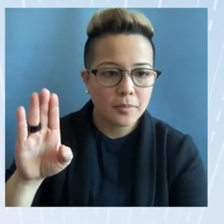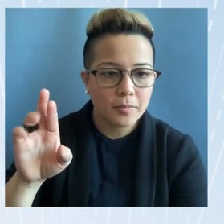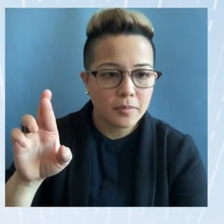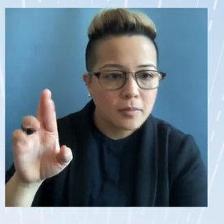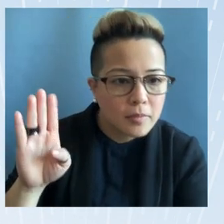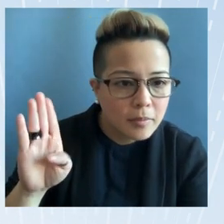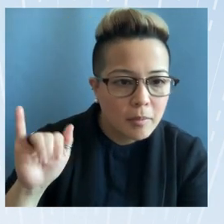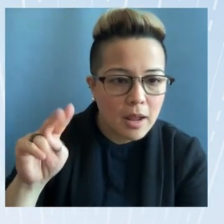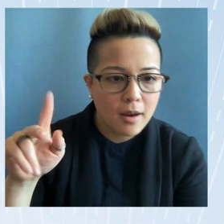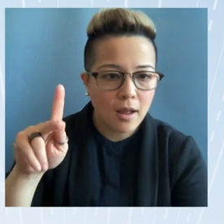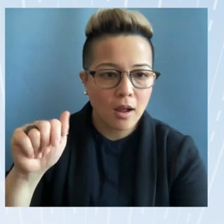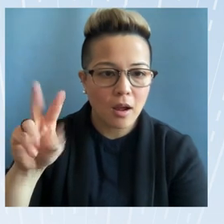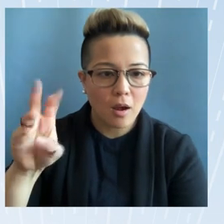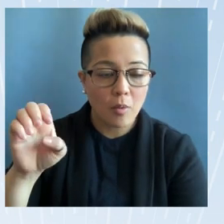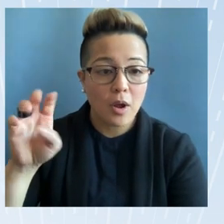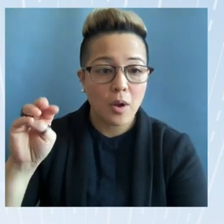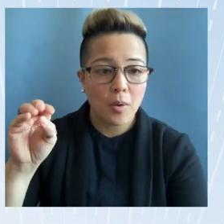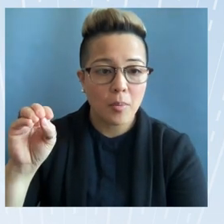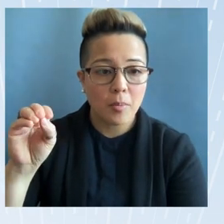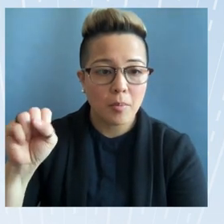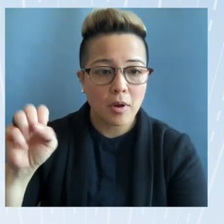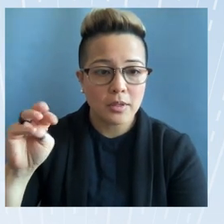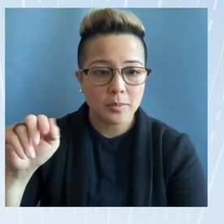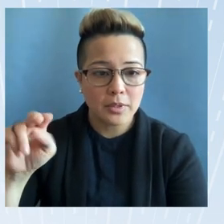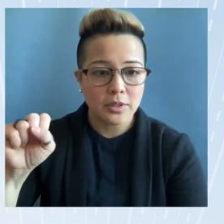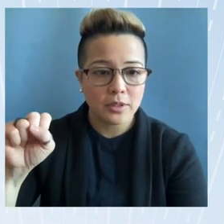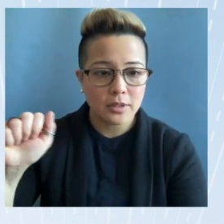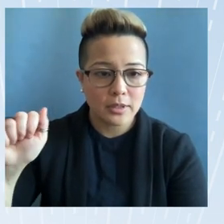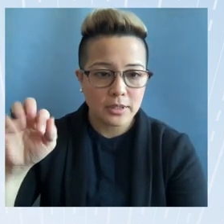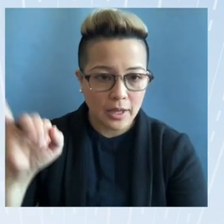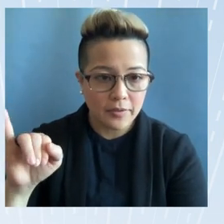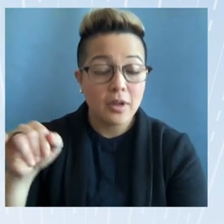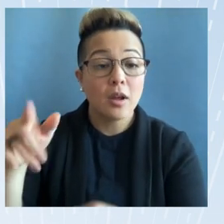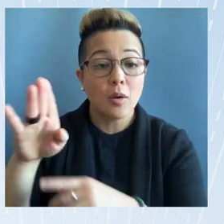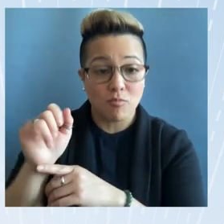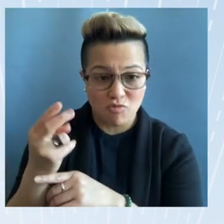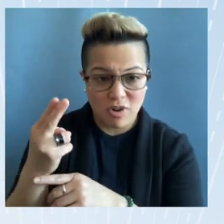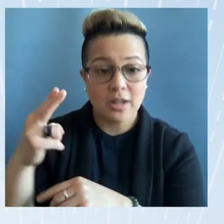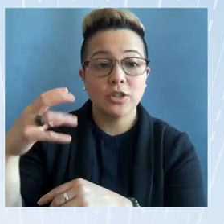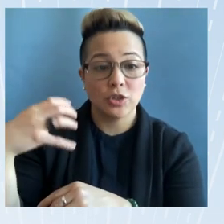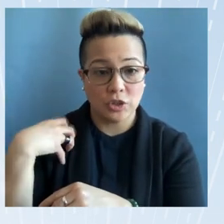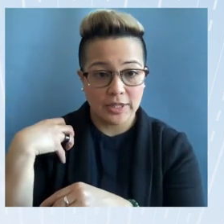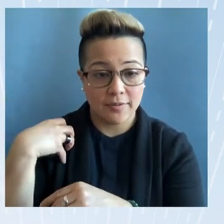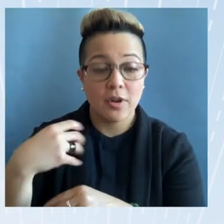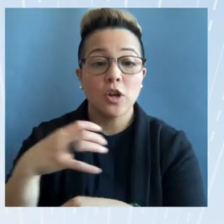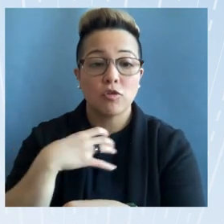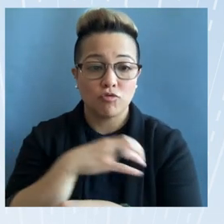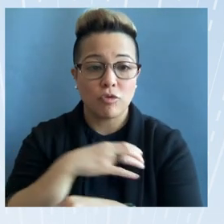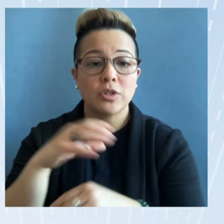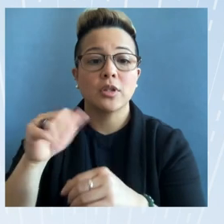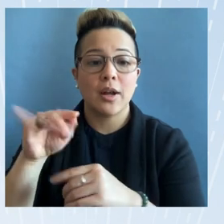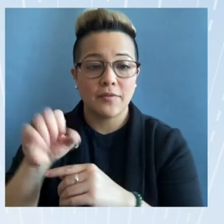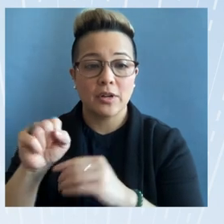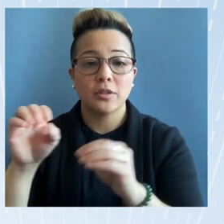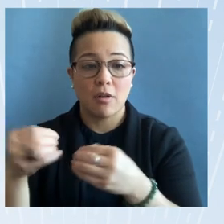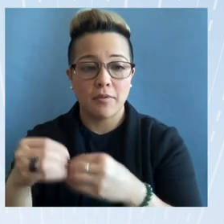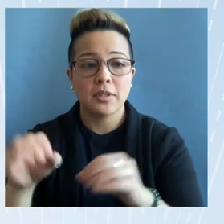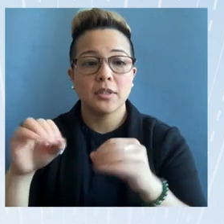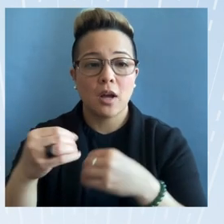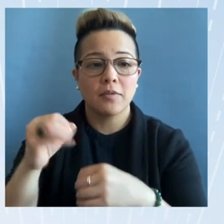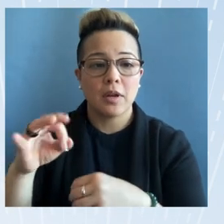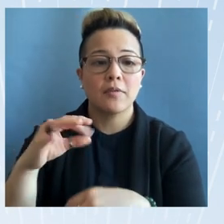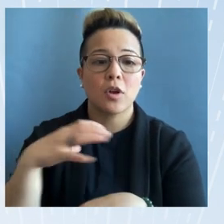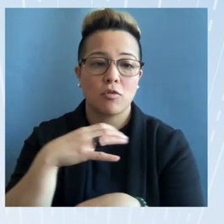Congressional Affairs Office, Office of Congressional and Intergovernmental Affairs, U.S. Census Bureau, U.S. Department of Commerce. Our second